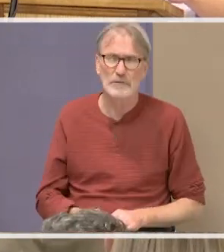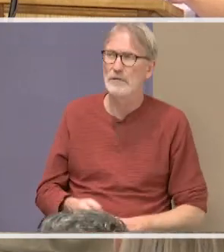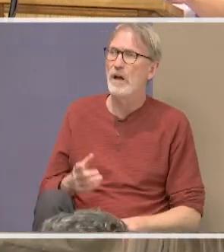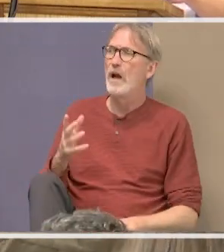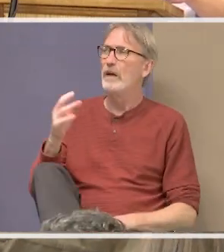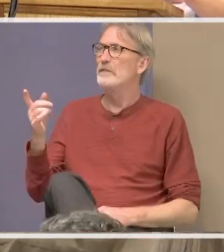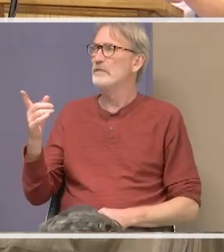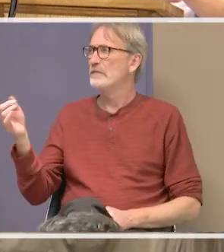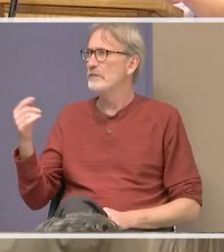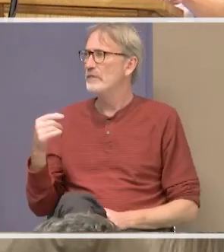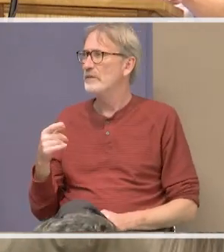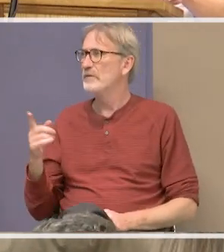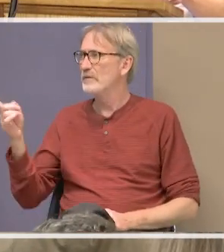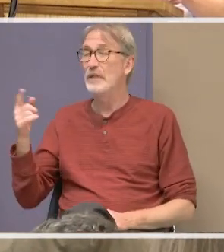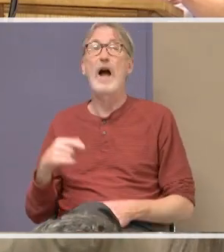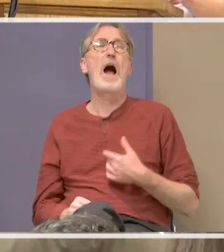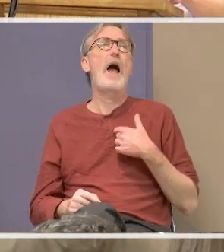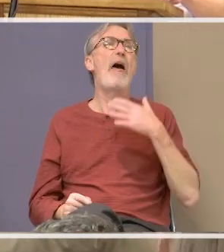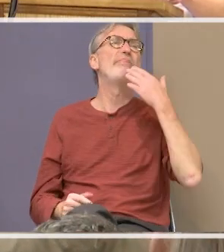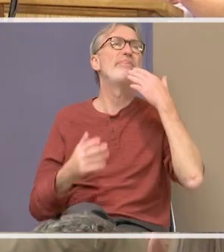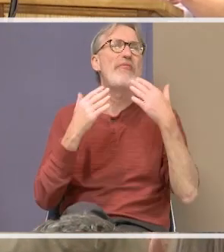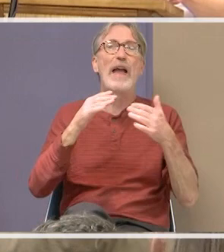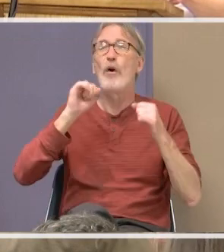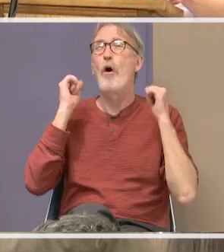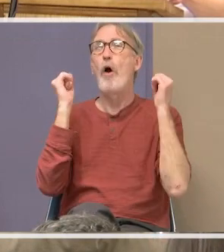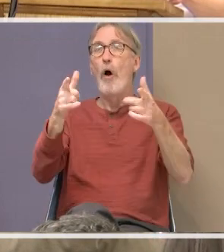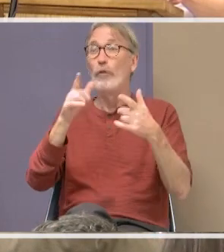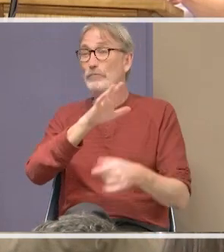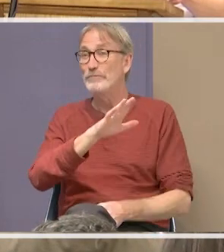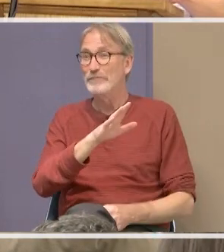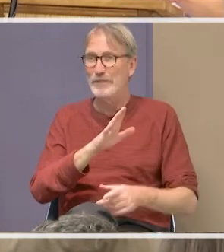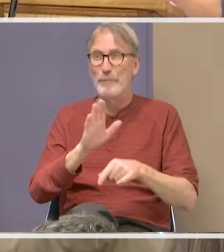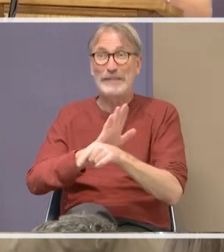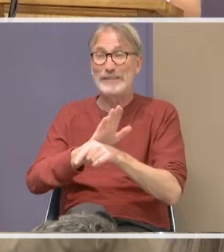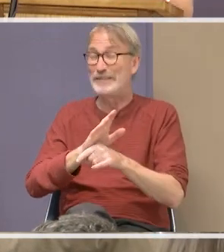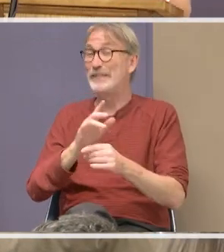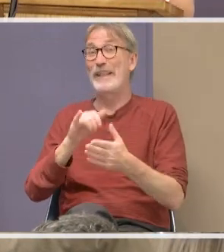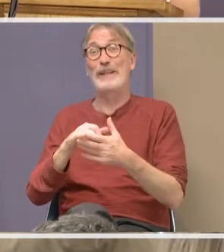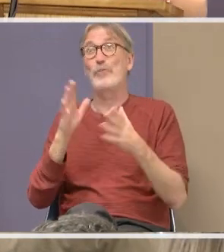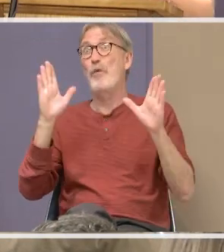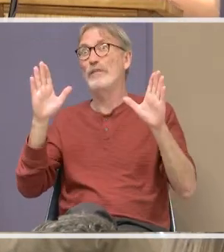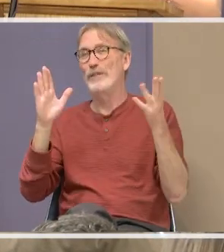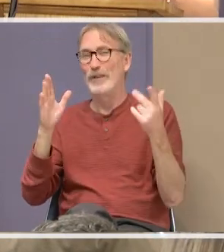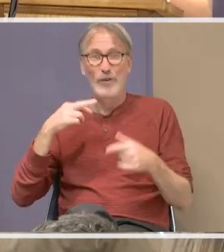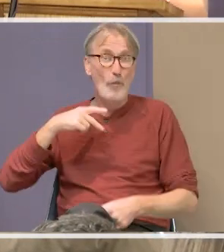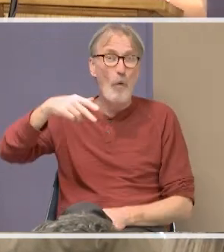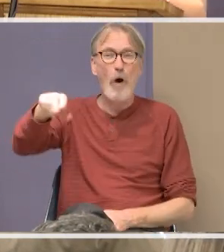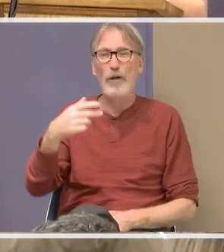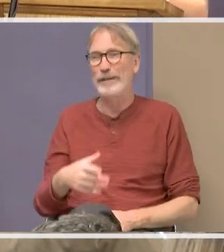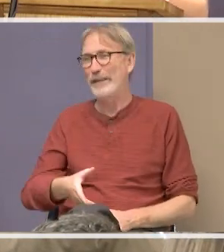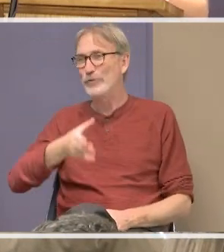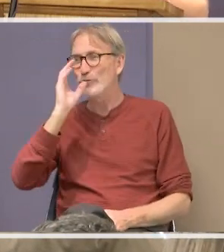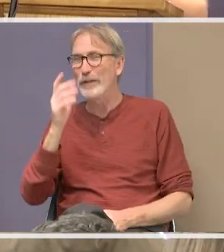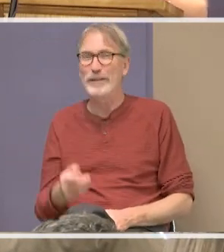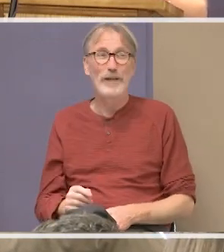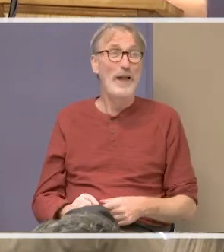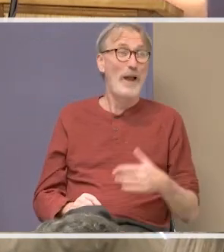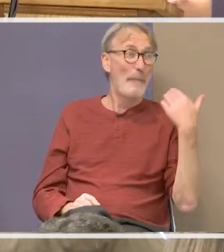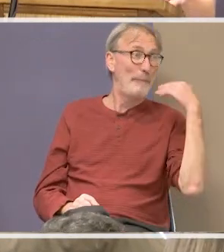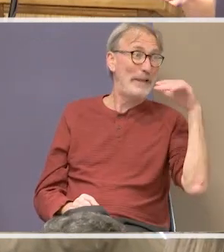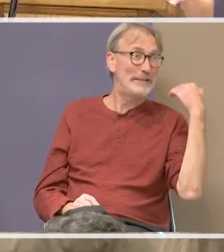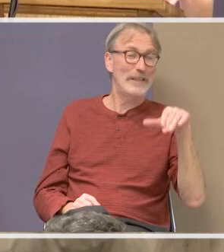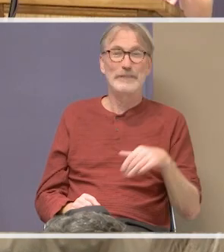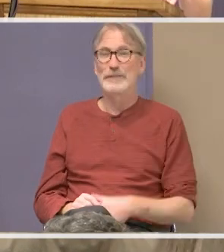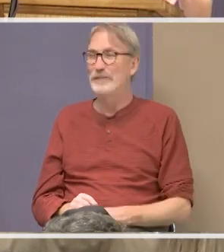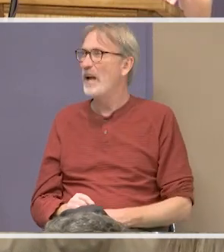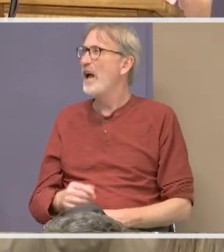And again, I want to thank all the businesses because that's what makes our neighborhood great, being able to walk to the corner and get a drink, get some pizza, etc.